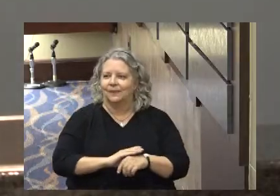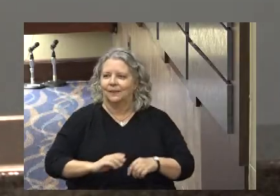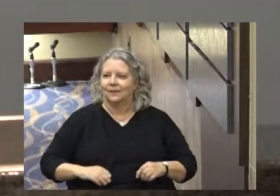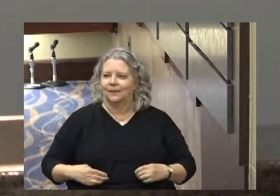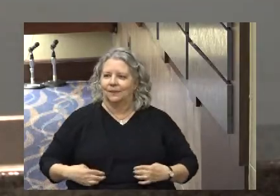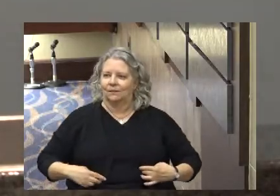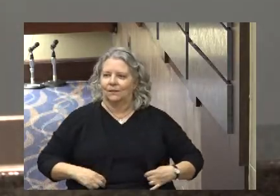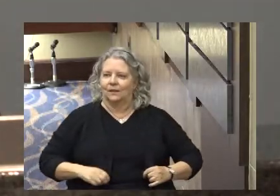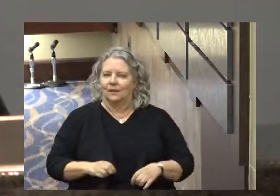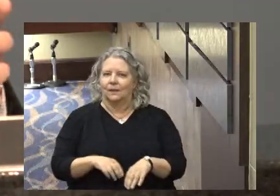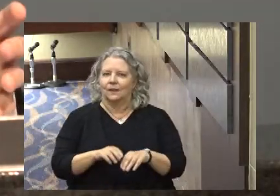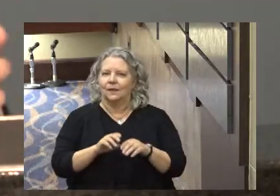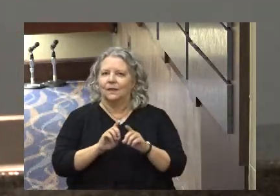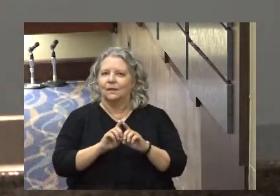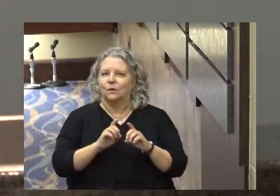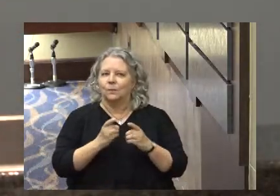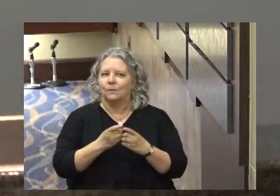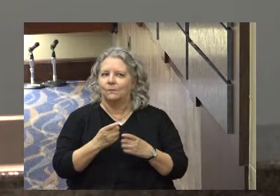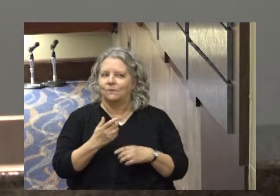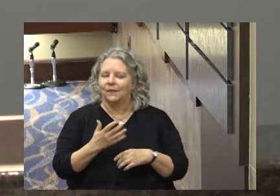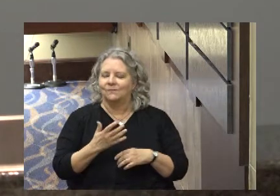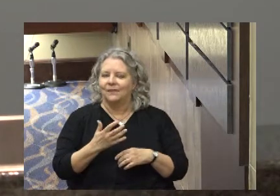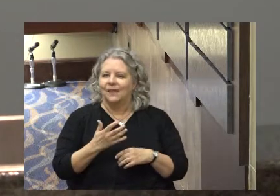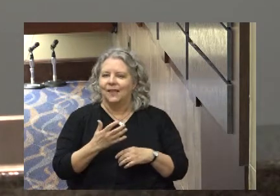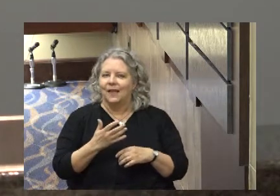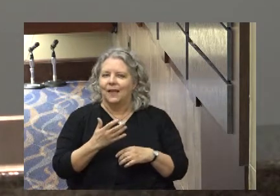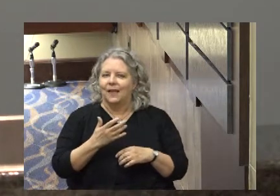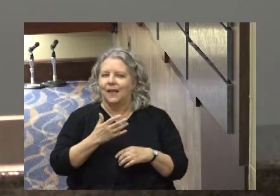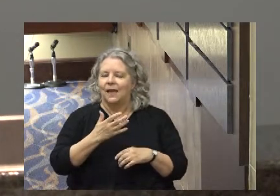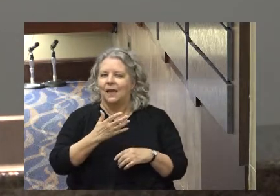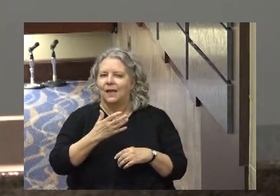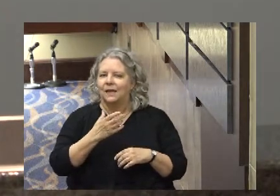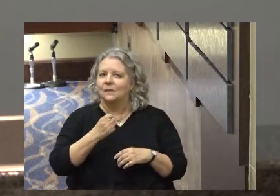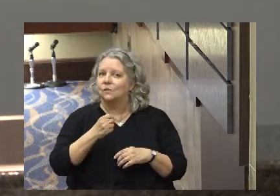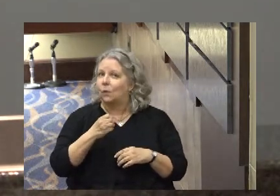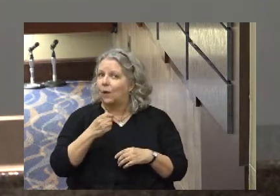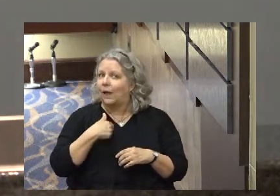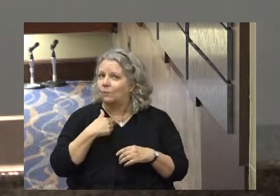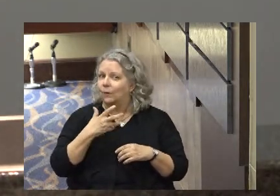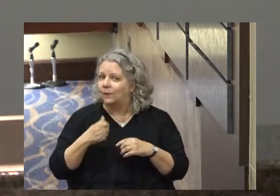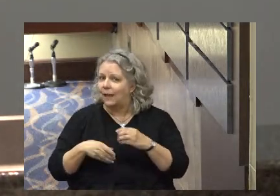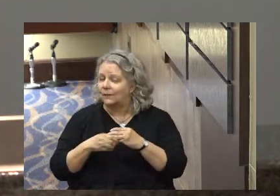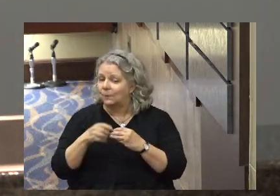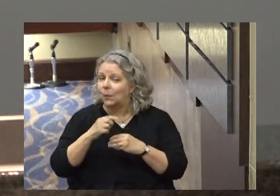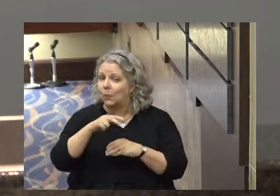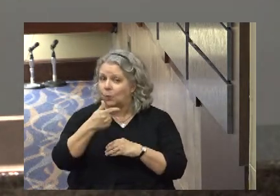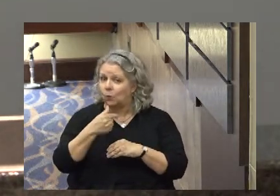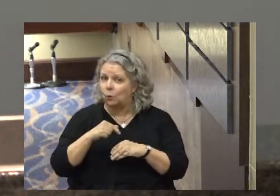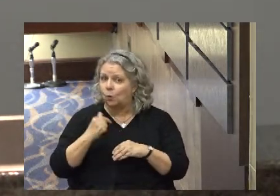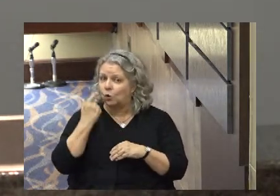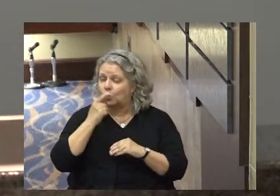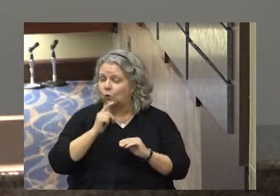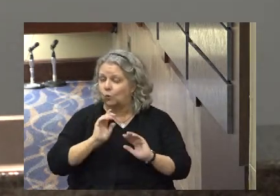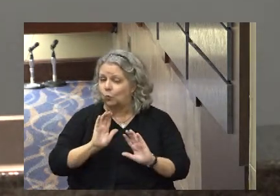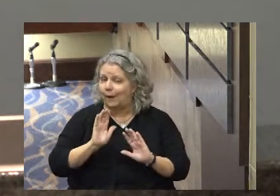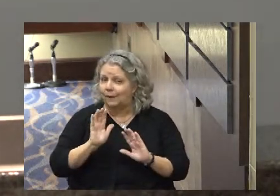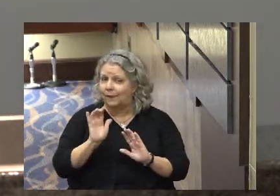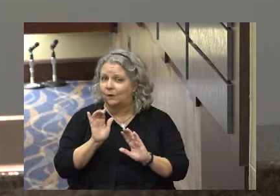I'd feel out of place if I didn't say something here, but the third quarter looks great. I mean, as you mentioned already, Bradley,